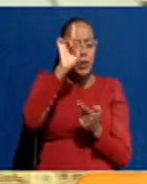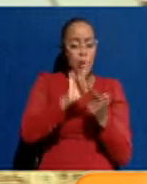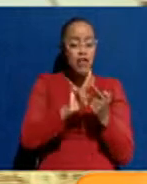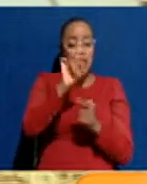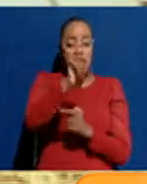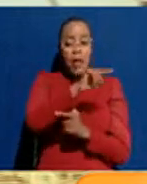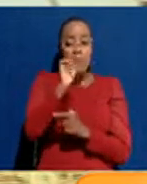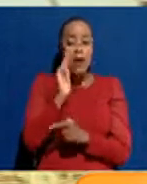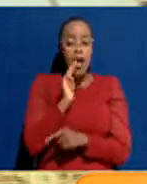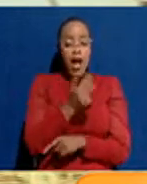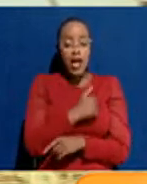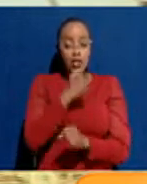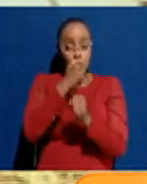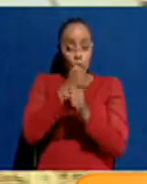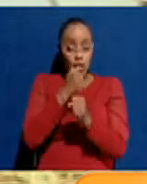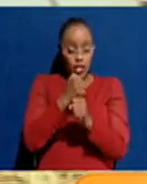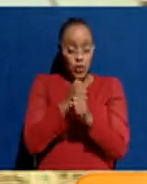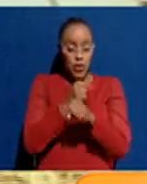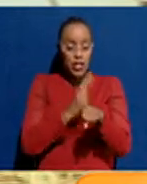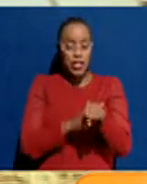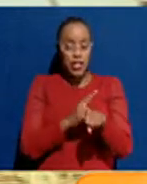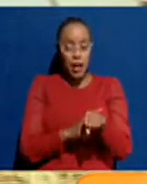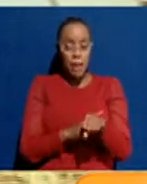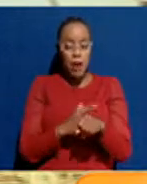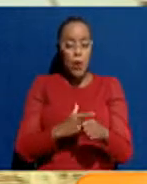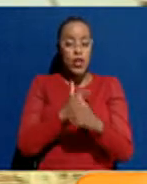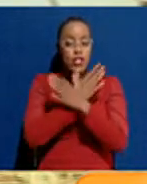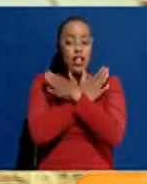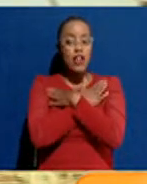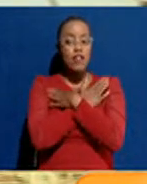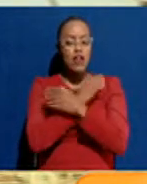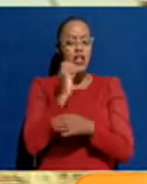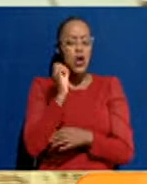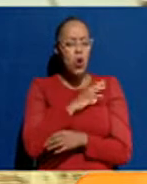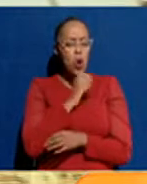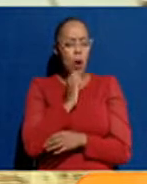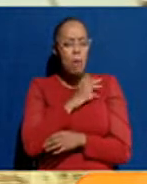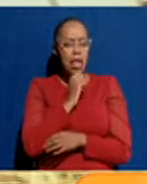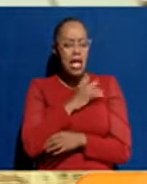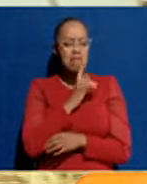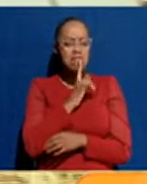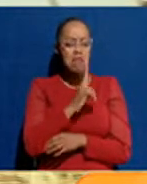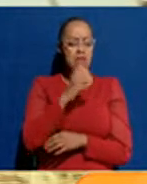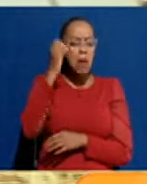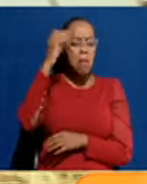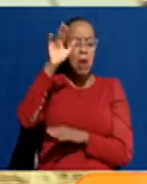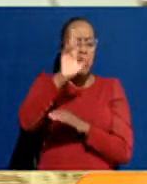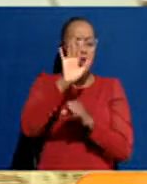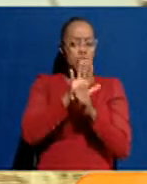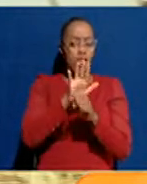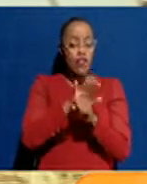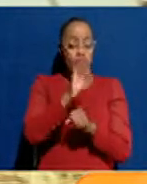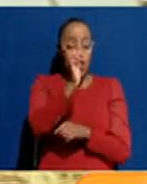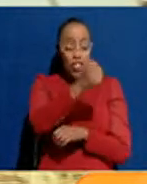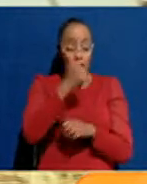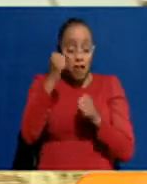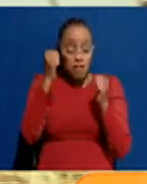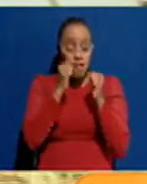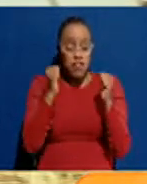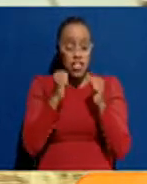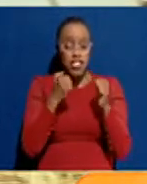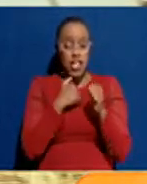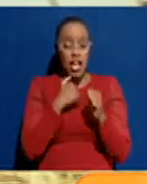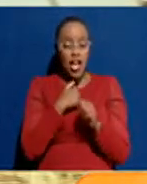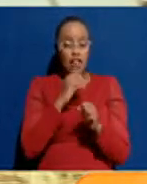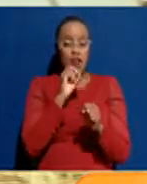that we do find, some when we visit some of our friends who complain at times of high bills, mm-hmm. is you notice on the fridge, he has put